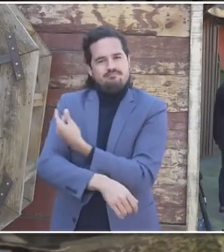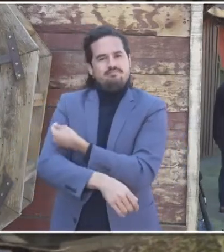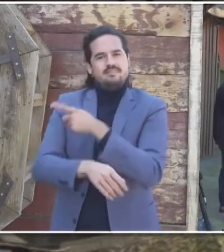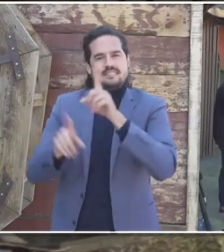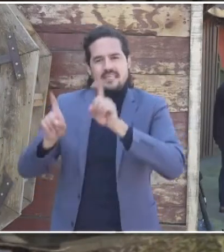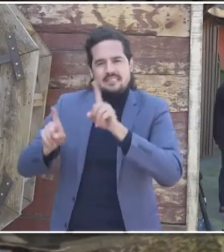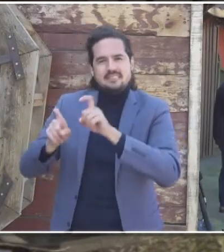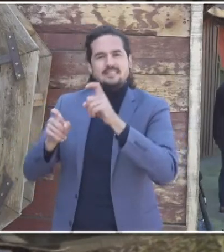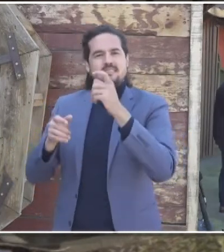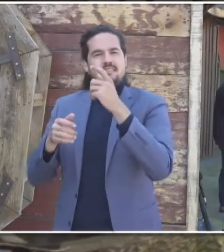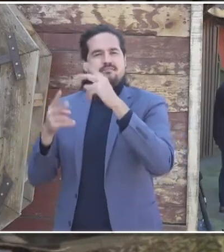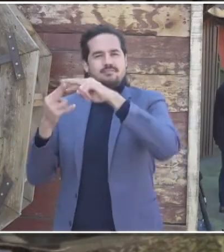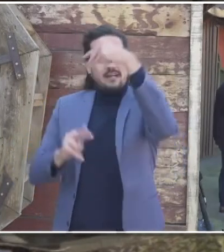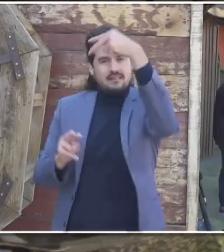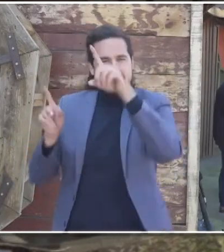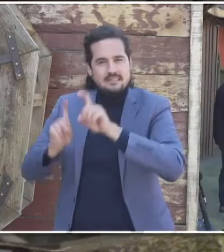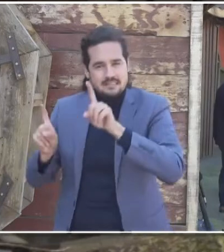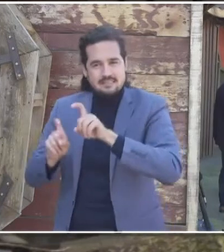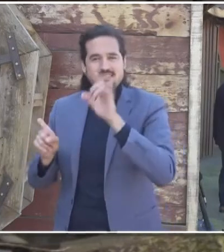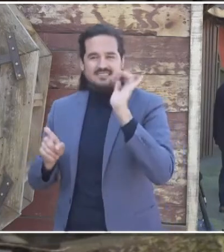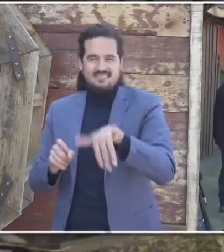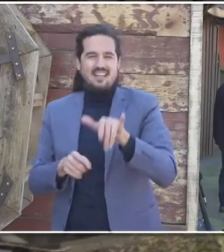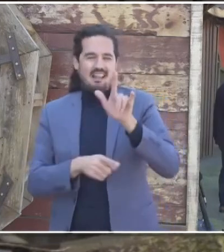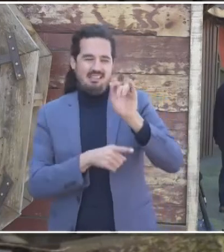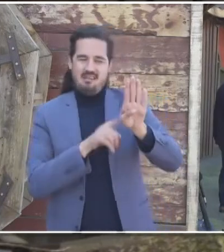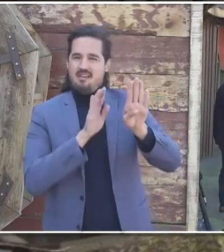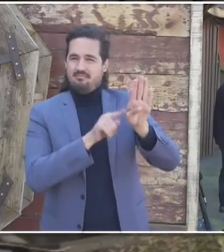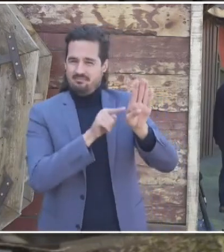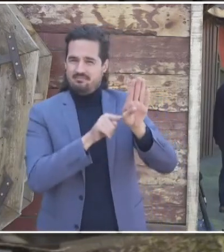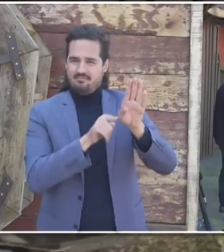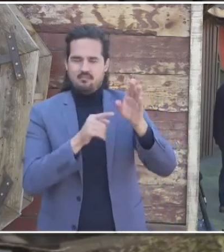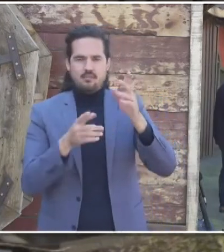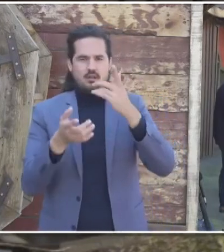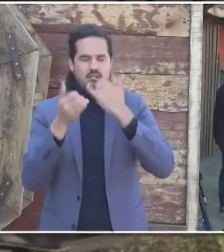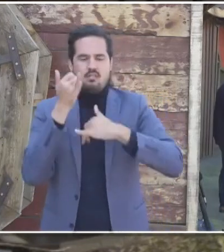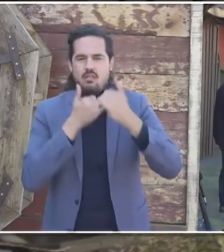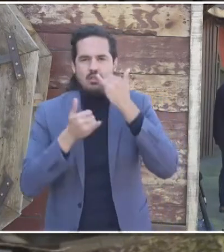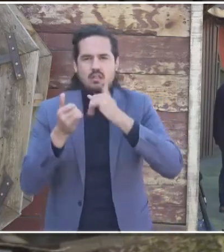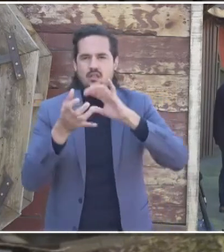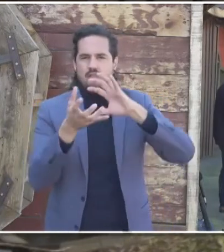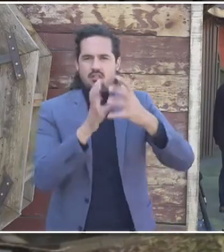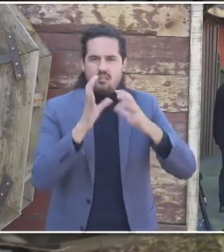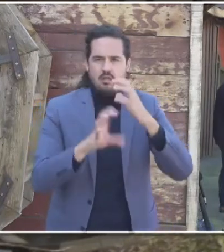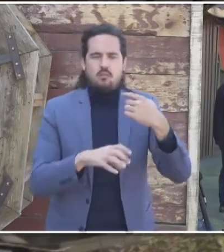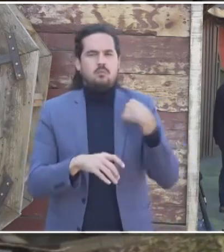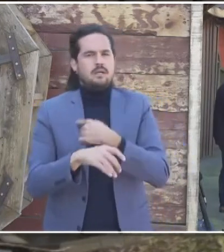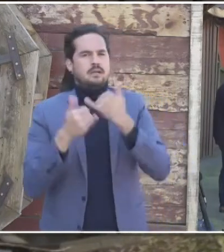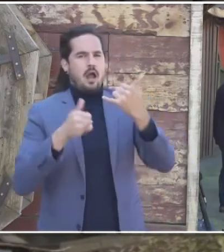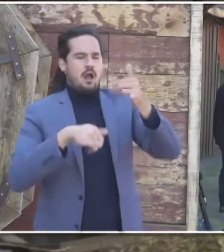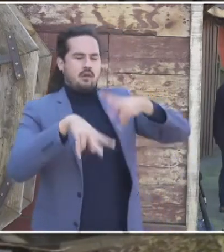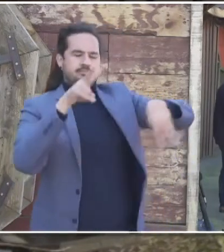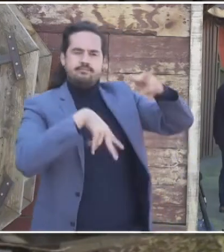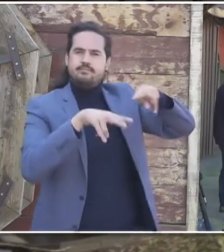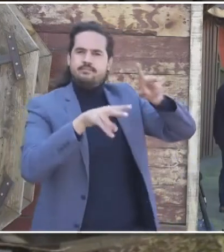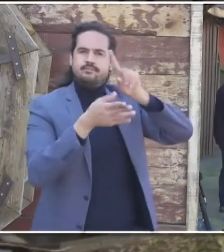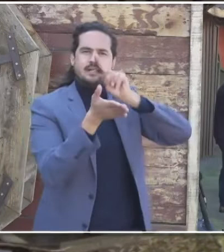of the work at that lab. We're working through those issues. As soon as I have more clarity, I can assure you I'll provide you more